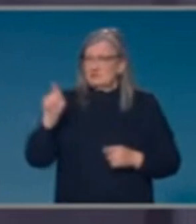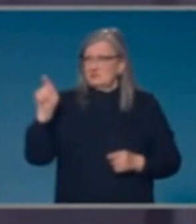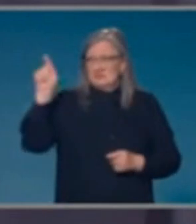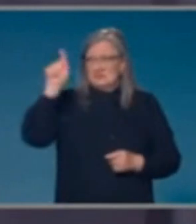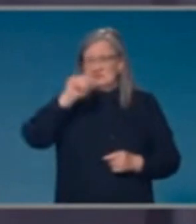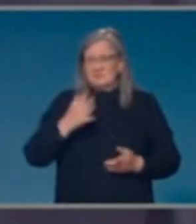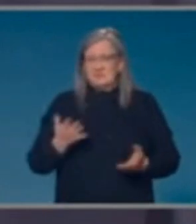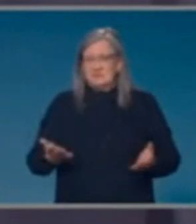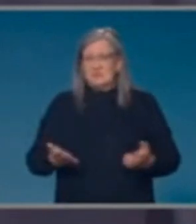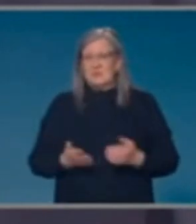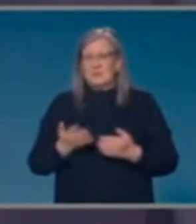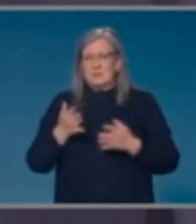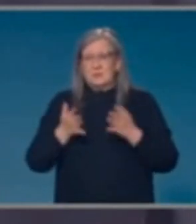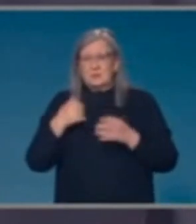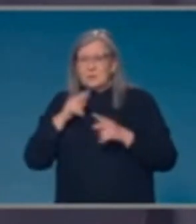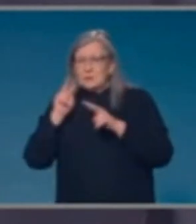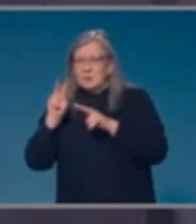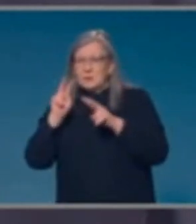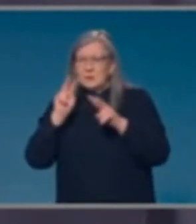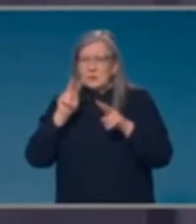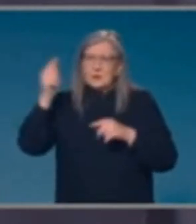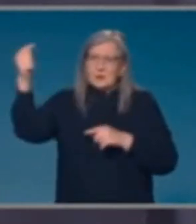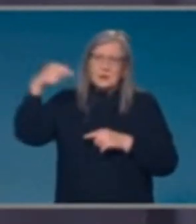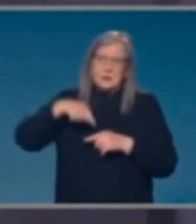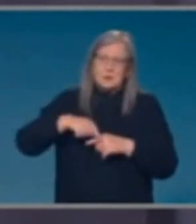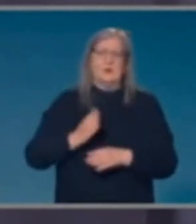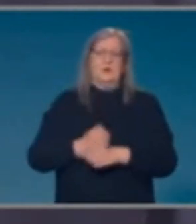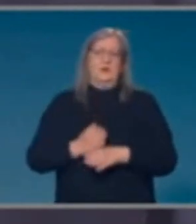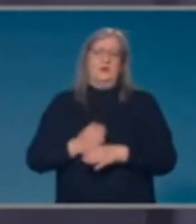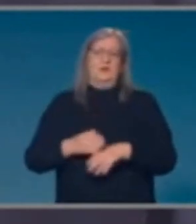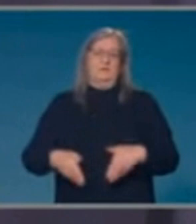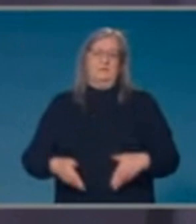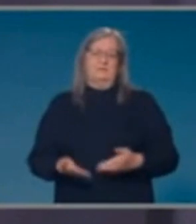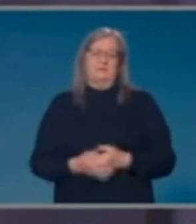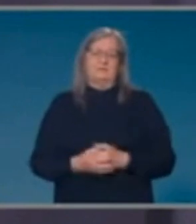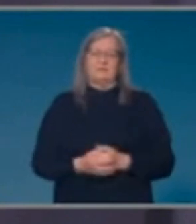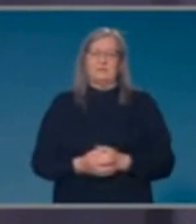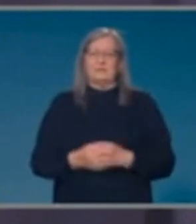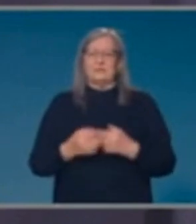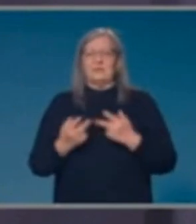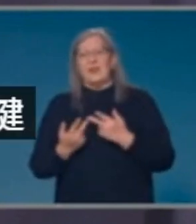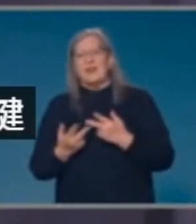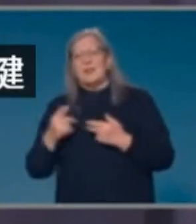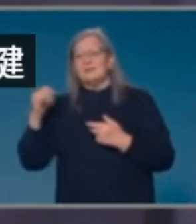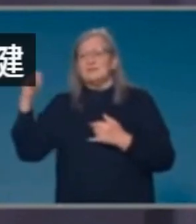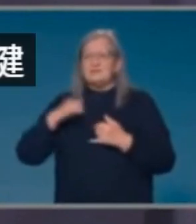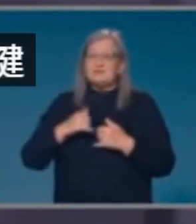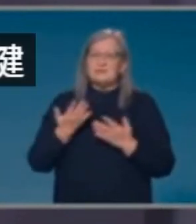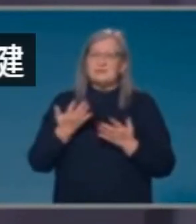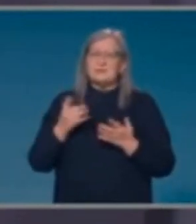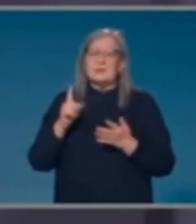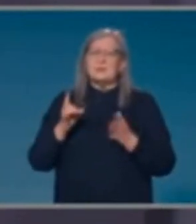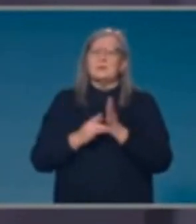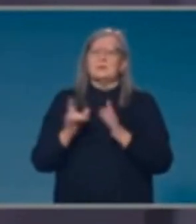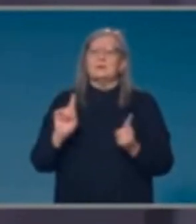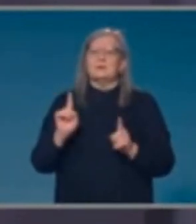again closely at that. And then others will come after that. I think vaccination status will be the key component